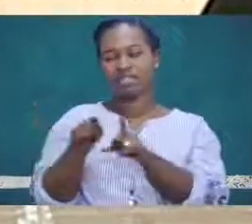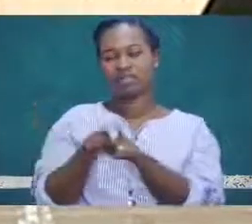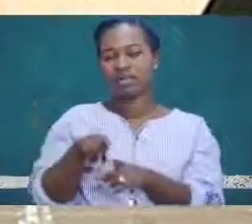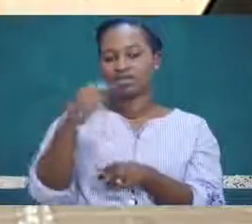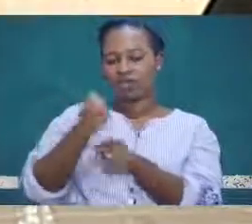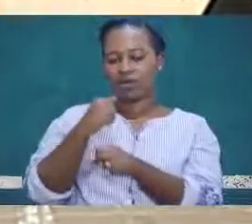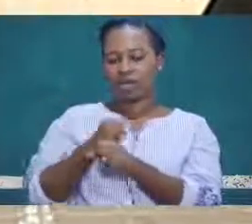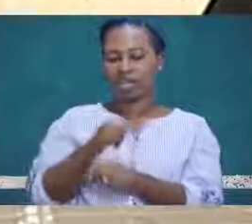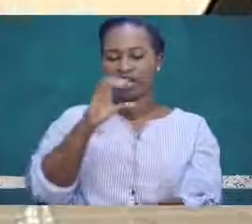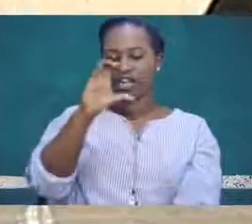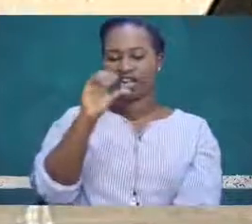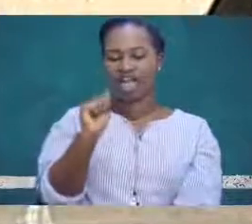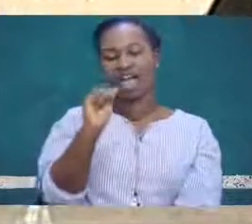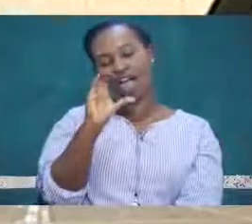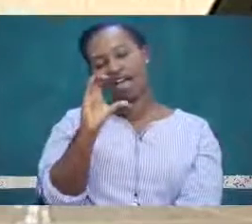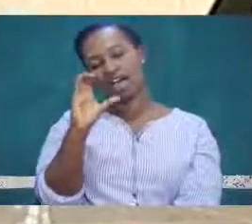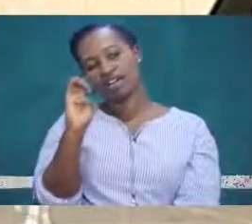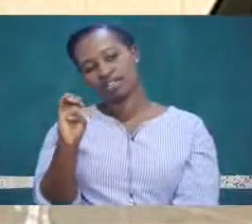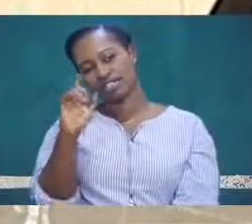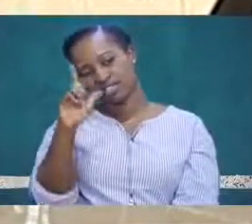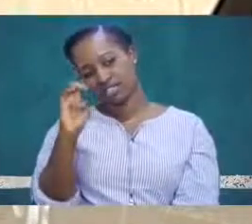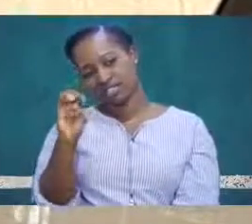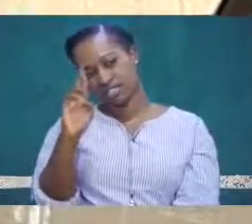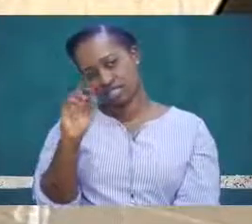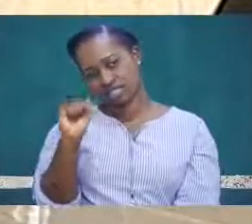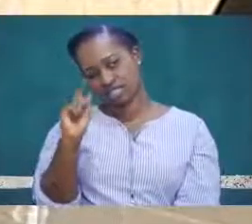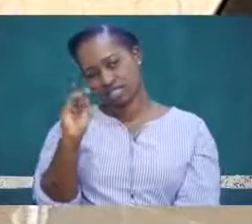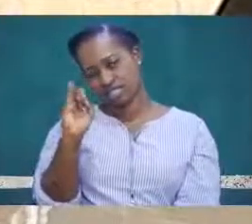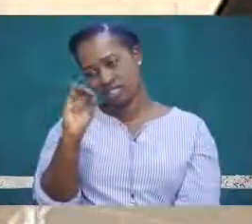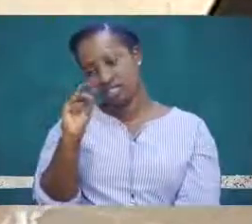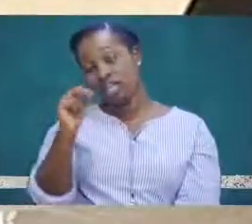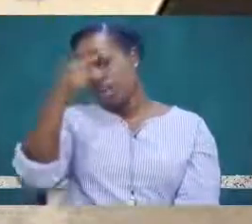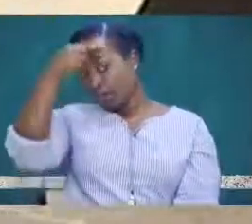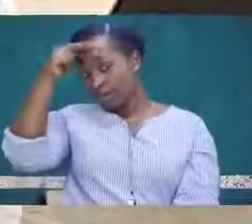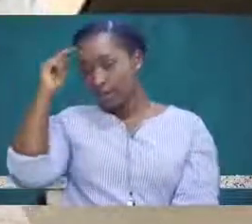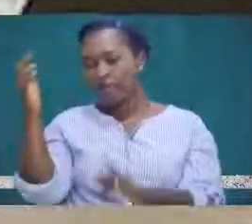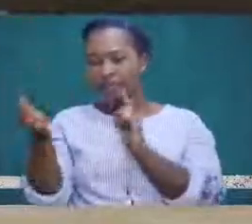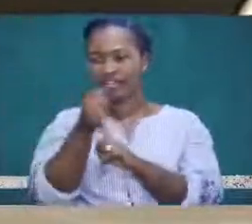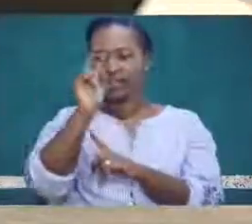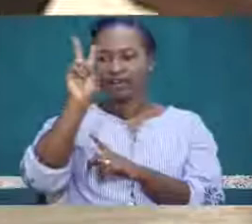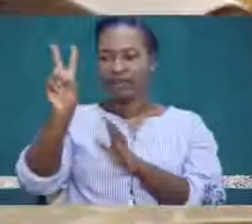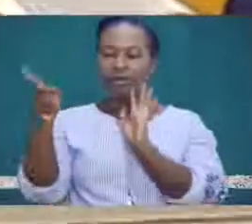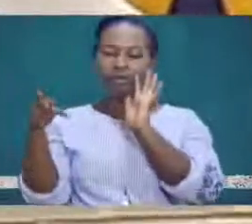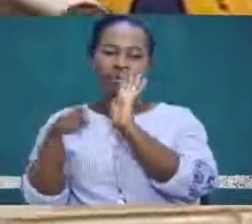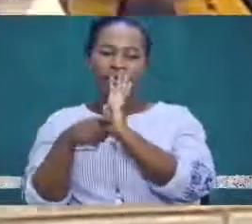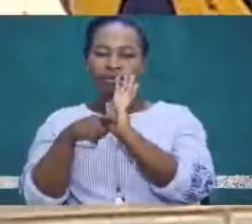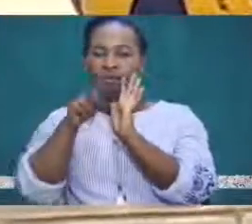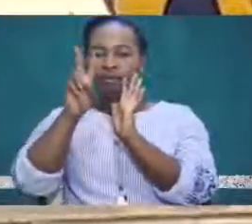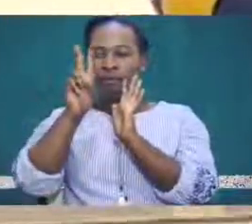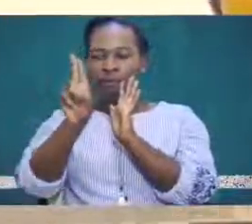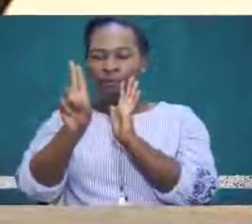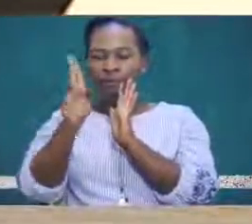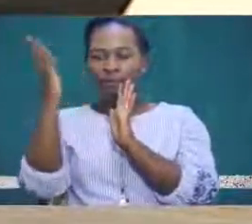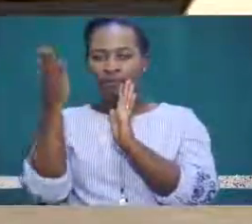want to calculate acceleration, it is v minus u over t. I hope that reminds you of what you